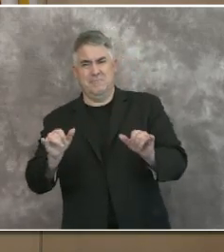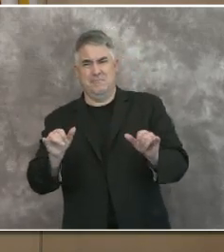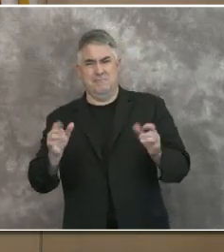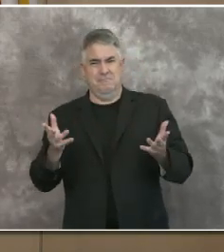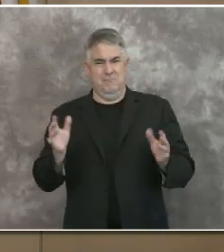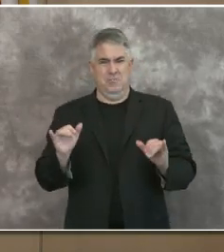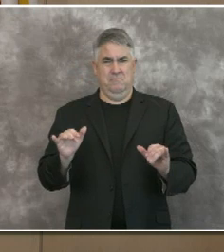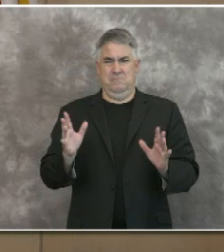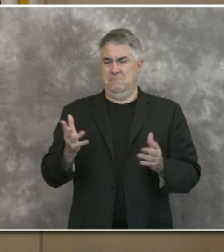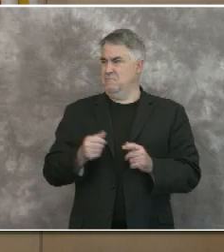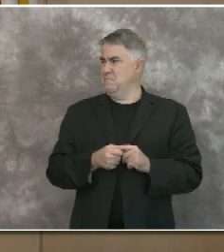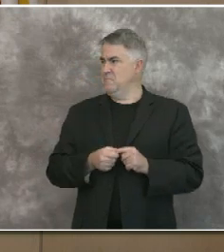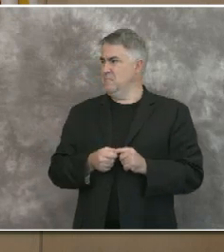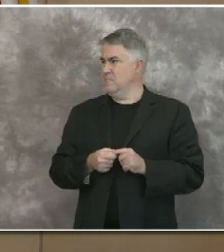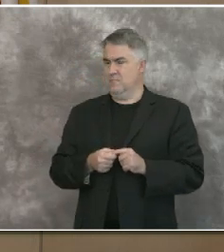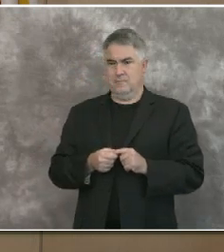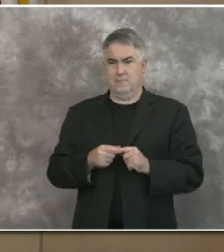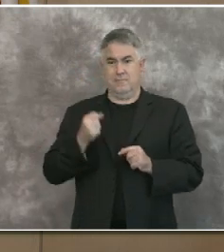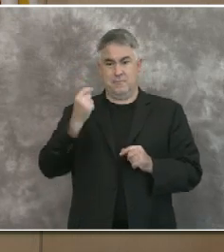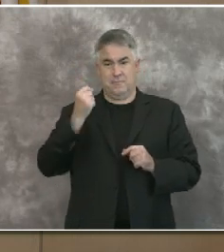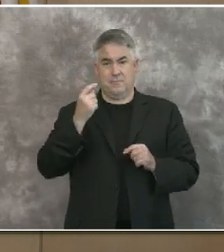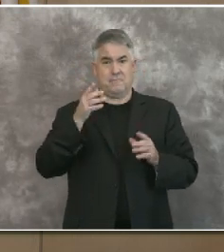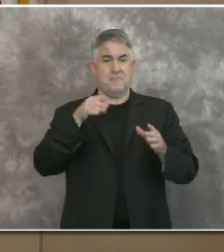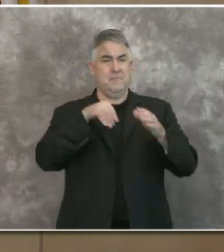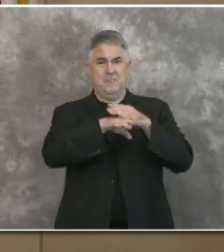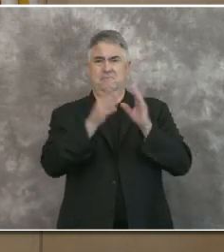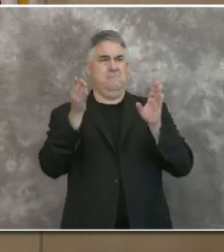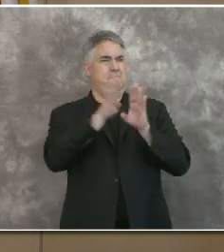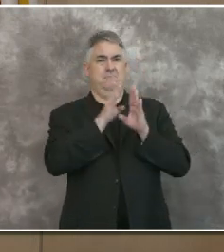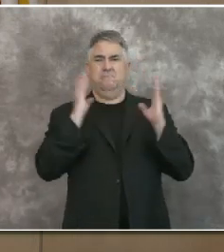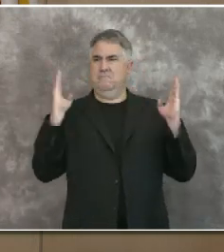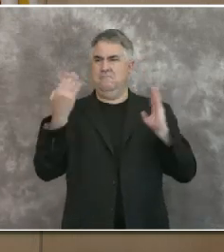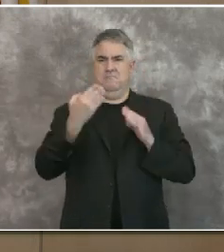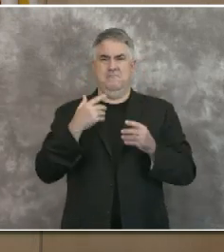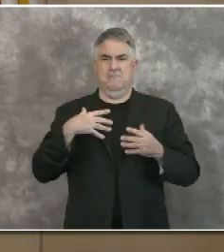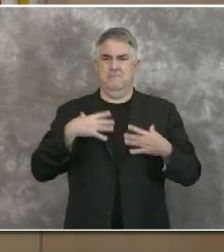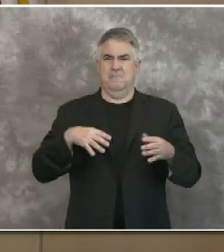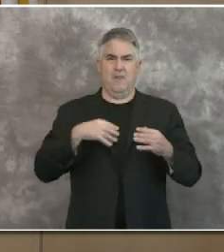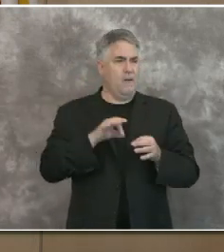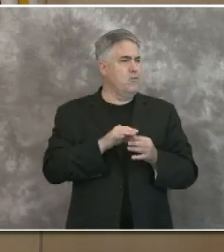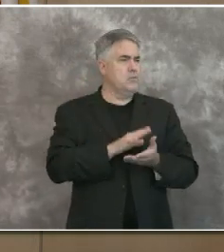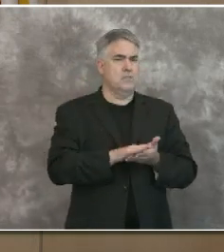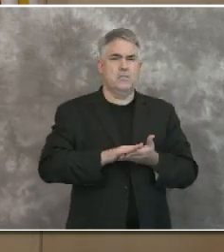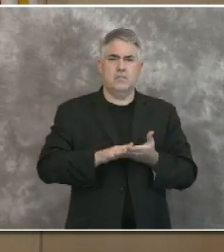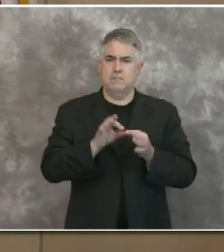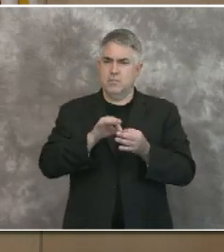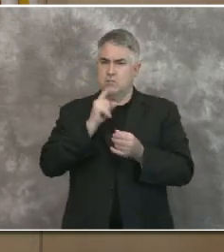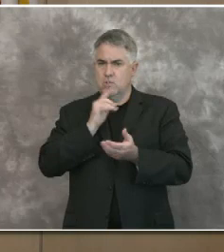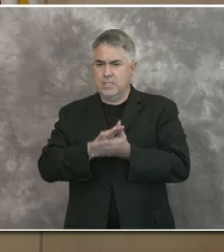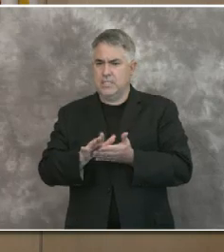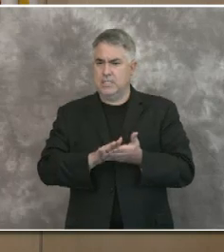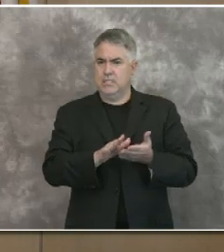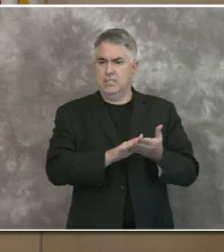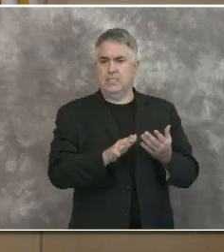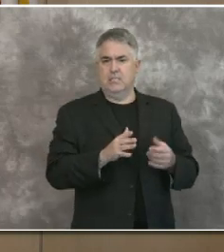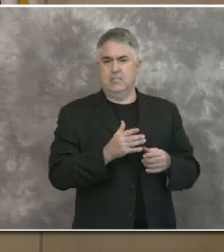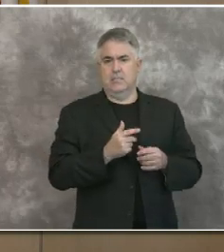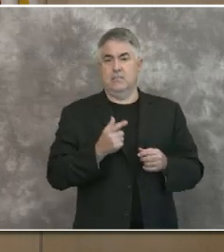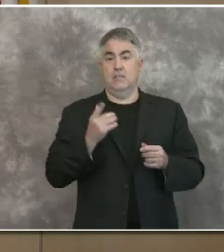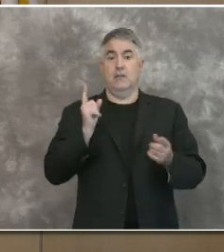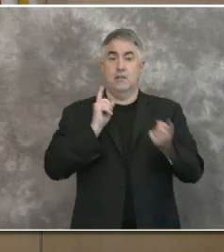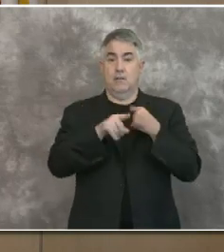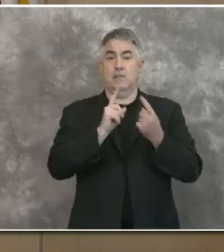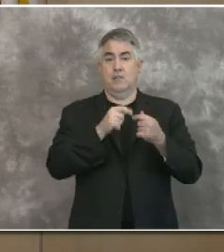with fitting rooms except the frequency, the cleaning, making sure that you are cleaning them between use. That